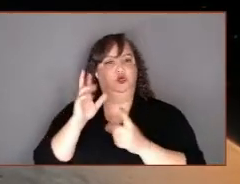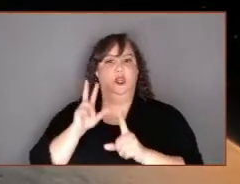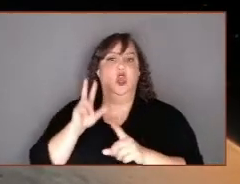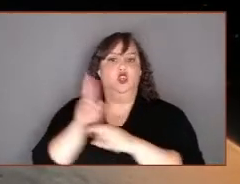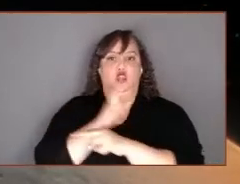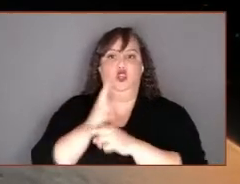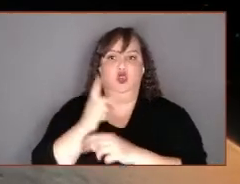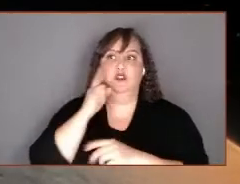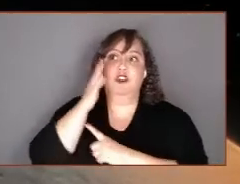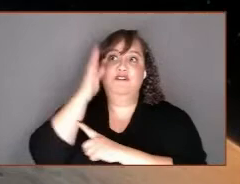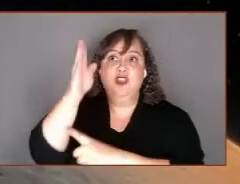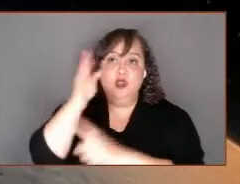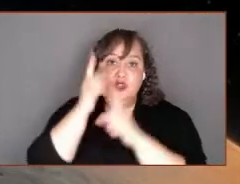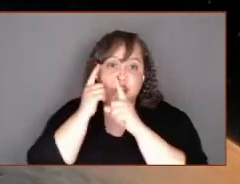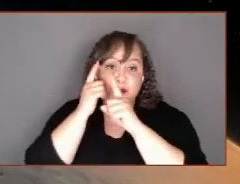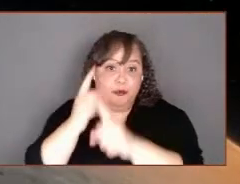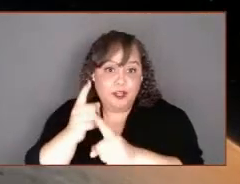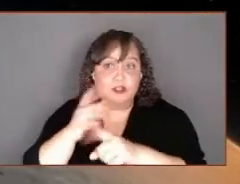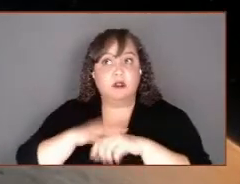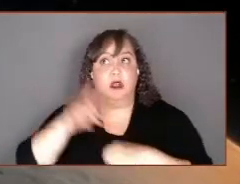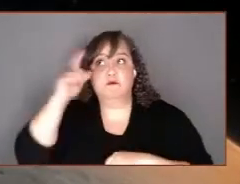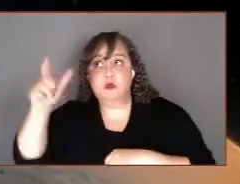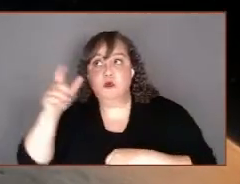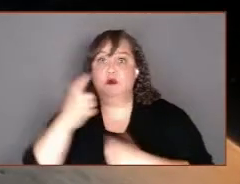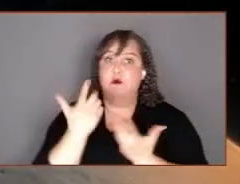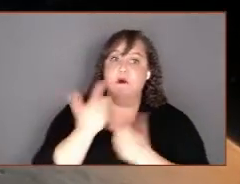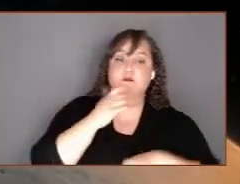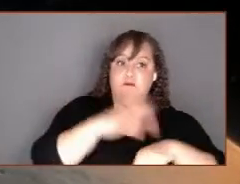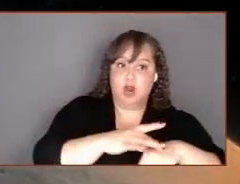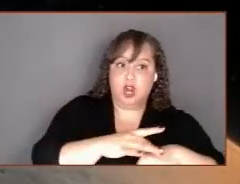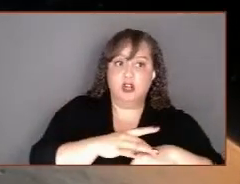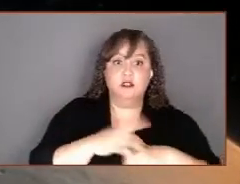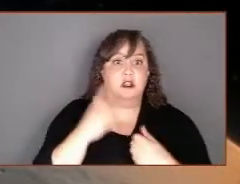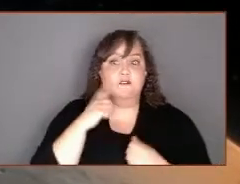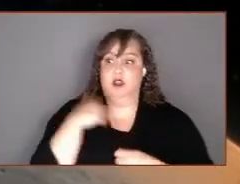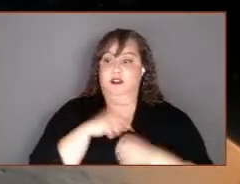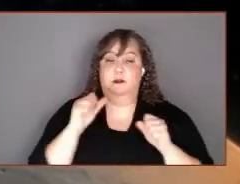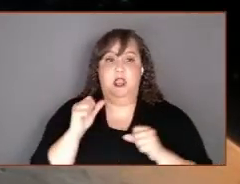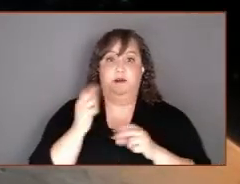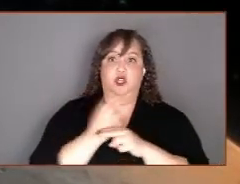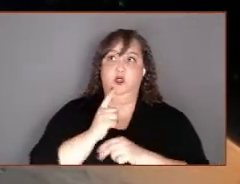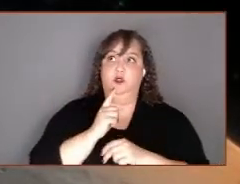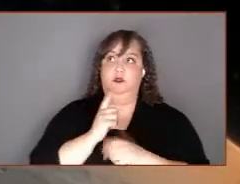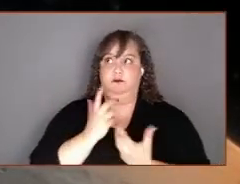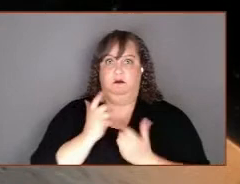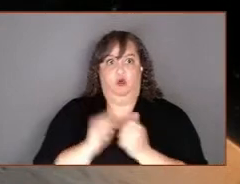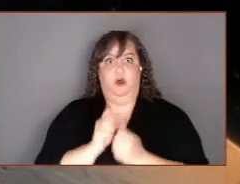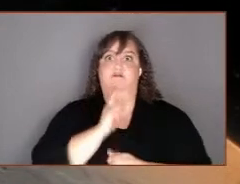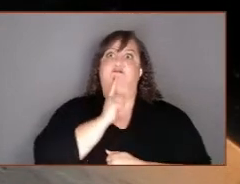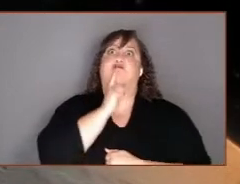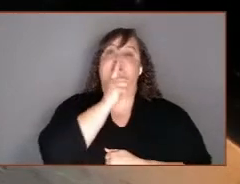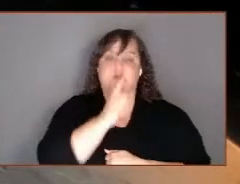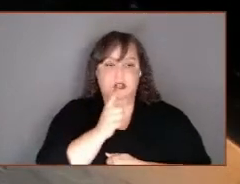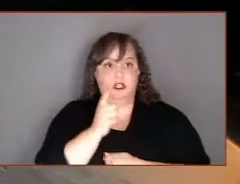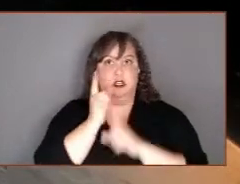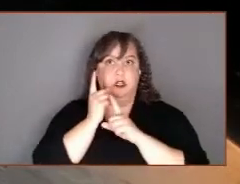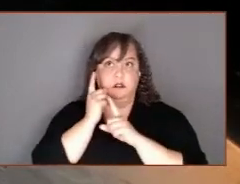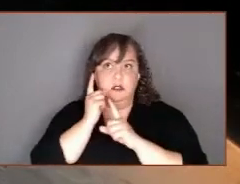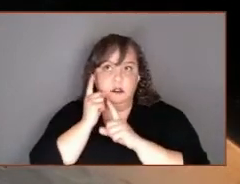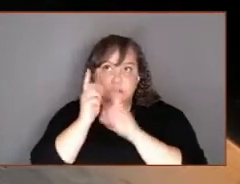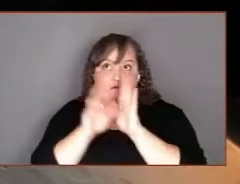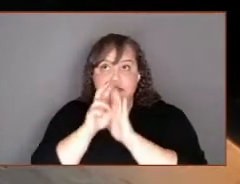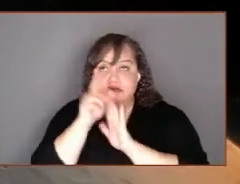on Mars in order to be something we can use someday in a real mission. Mm-hmm. And then after all of that, Chris, how does a team